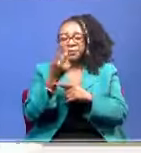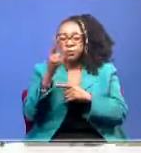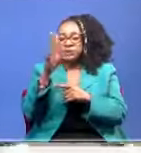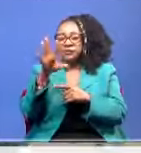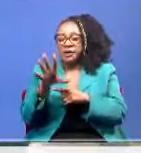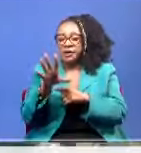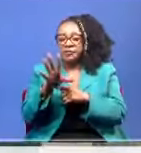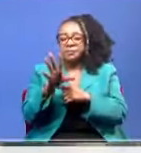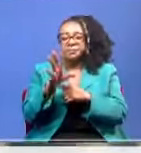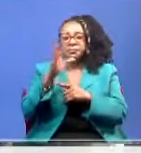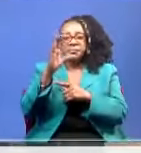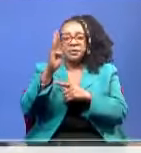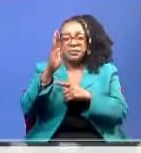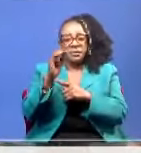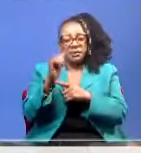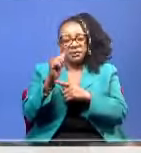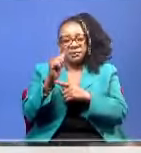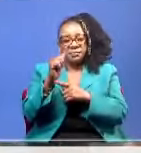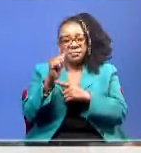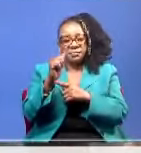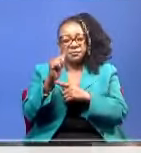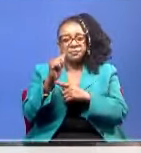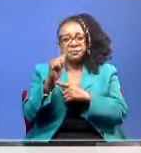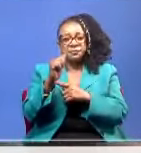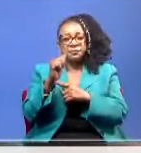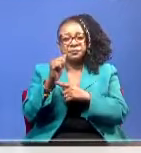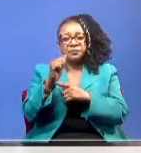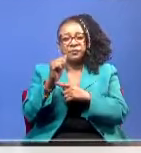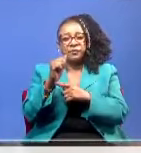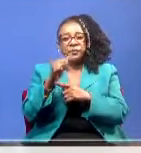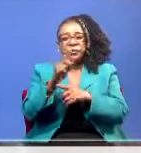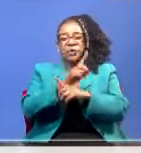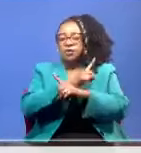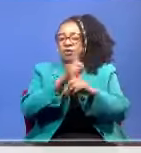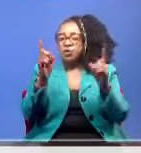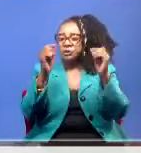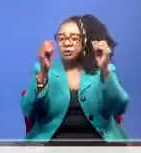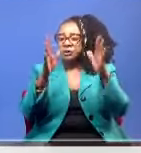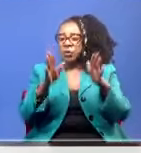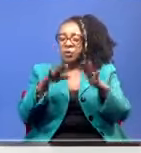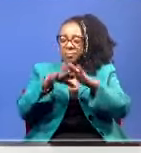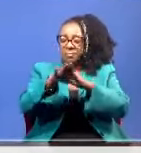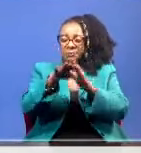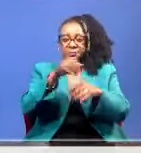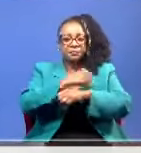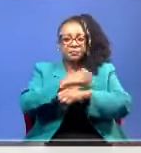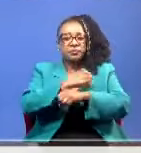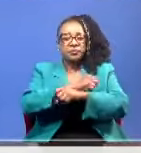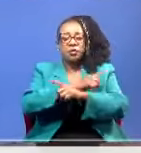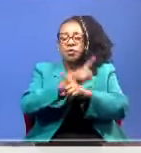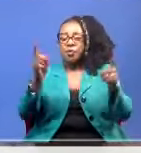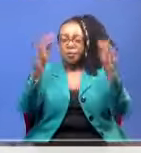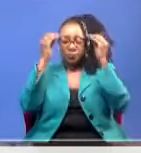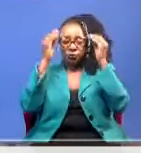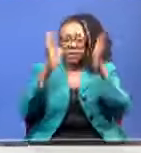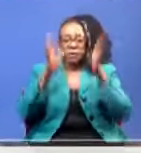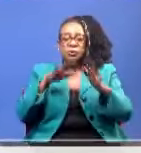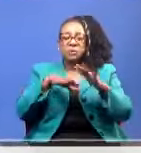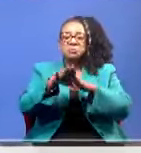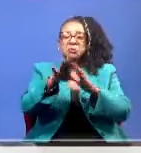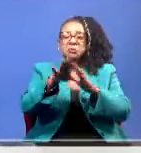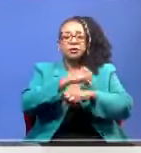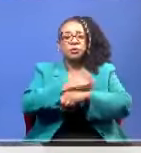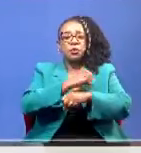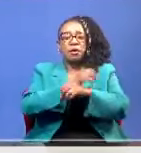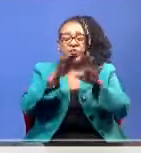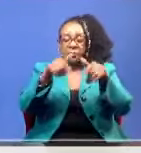2021-2025 collective bargaining agreement. Making sure that no teacher will come in this school, no student will come in this school, and from